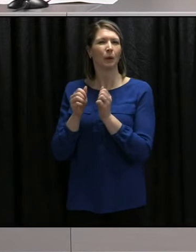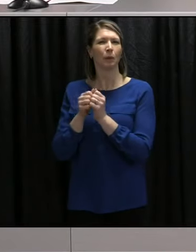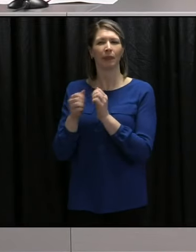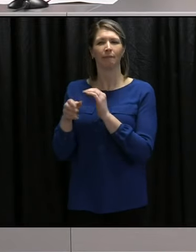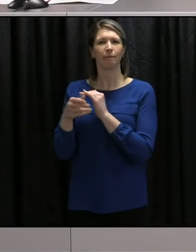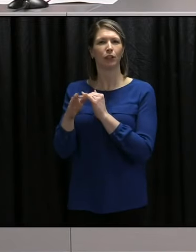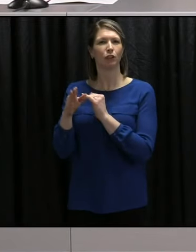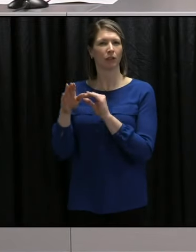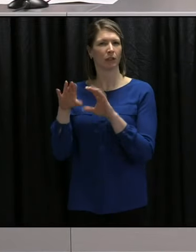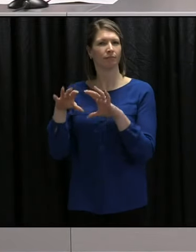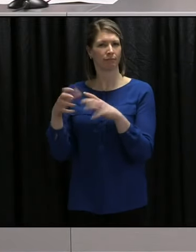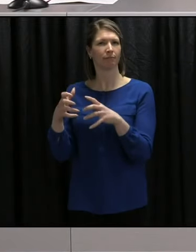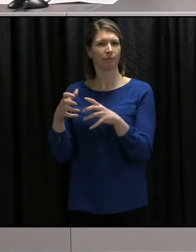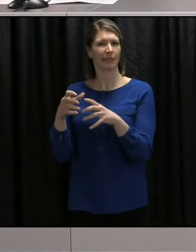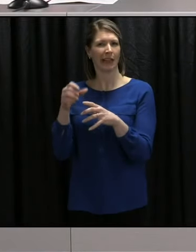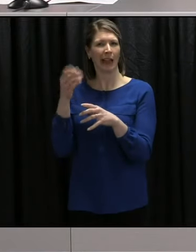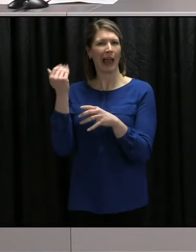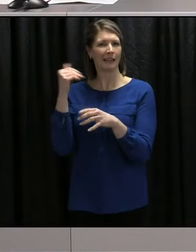last night.